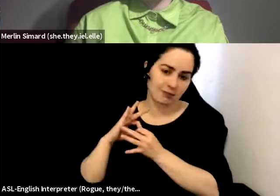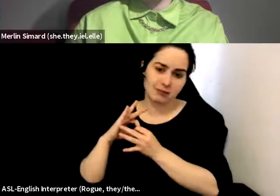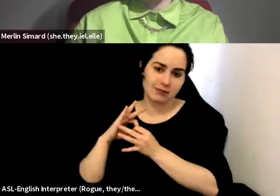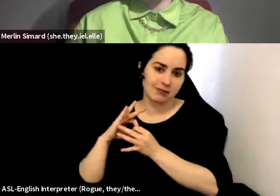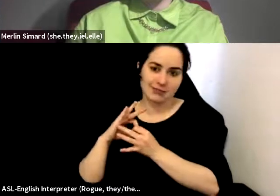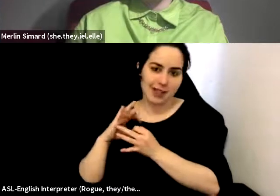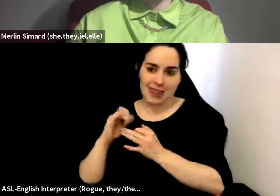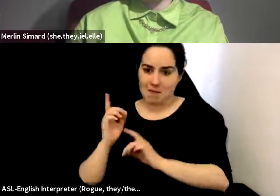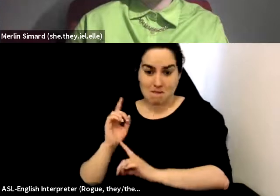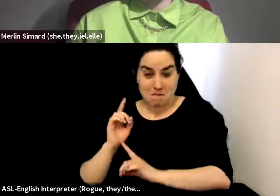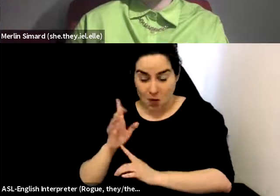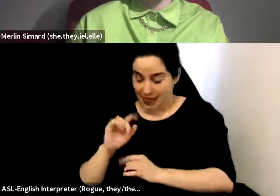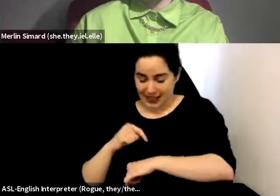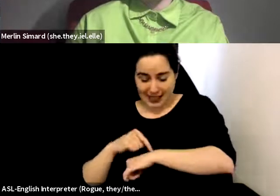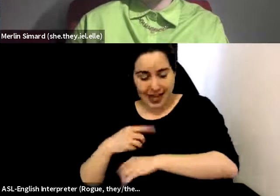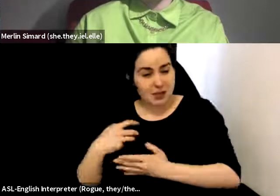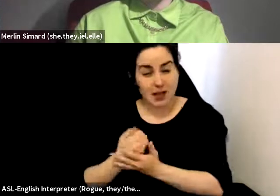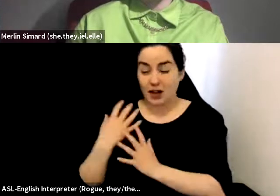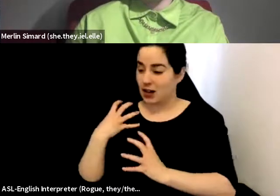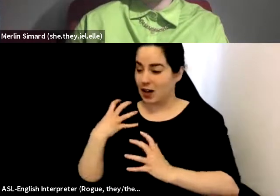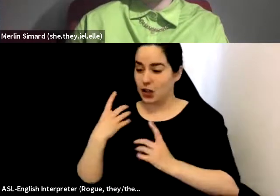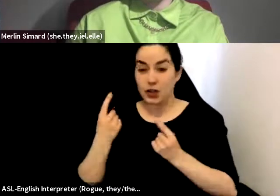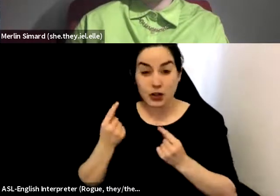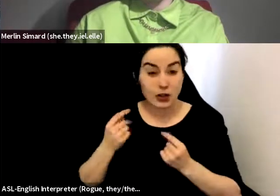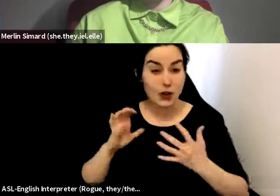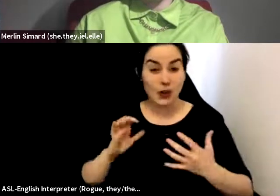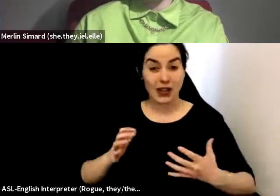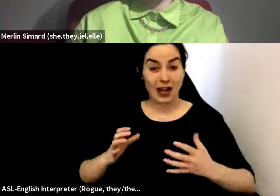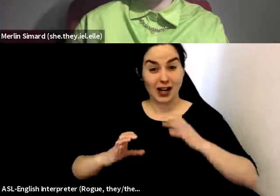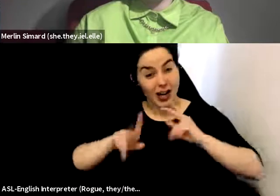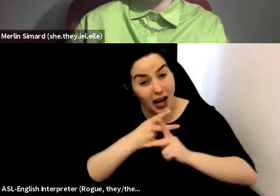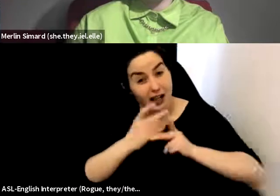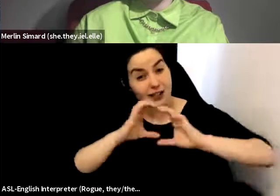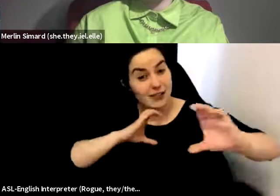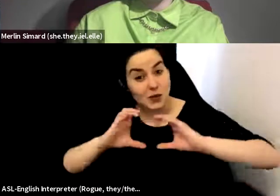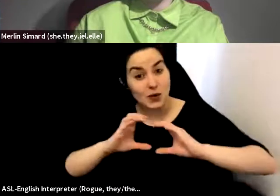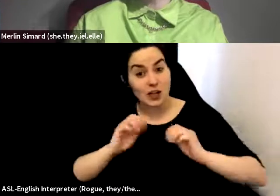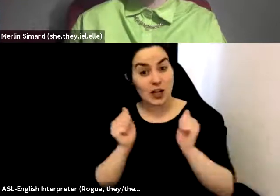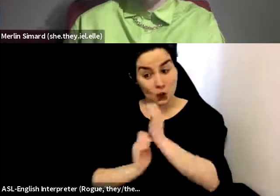event to be able to communicate with our ancestors. And I think